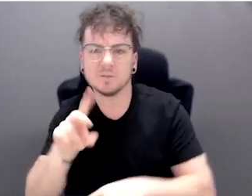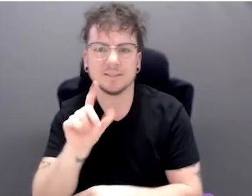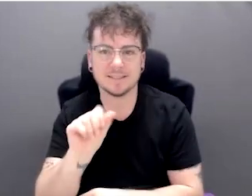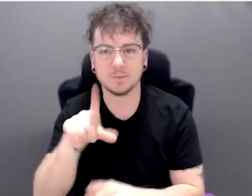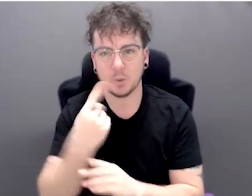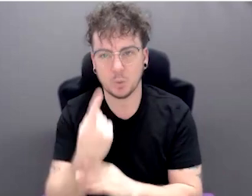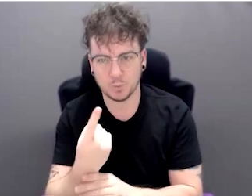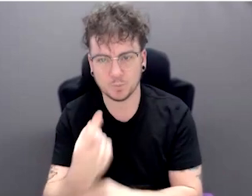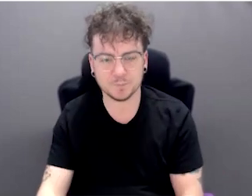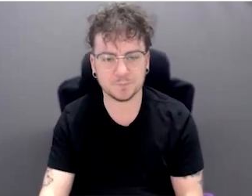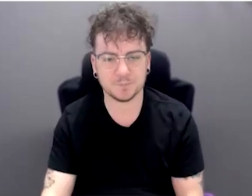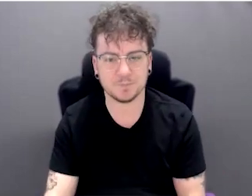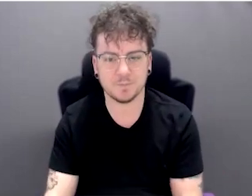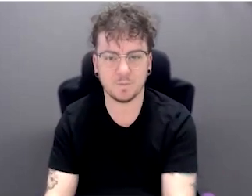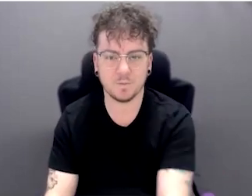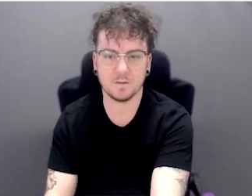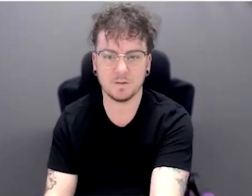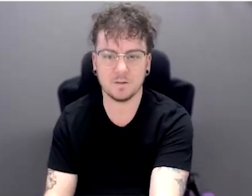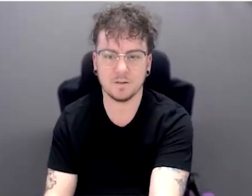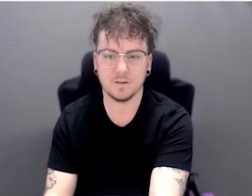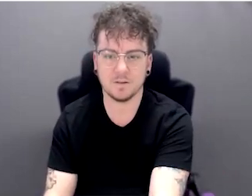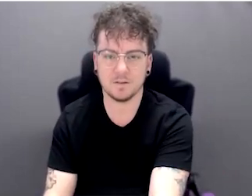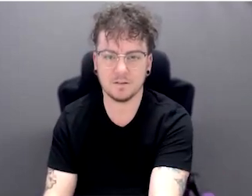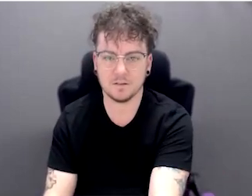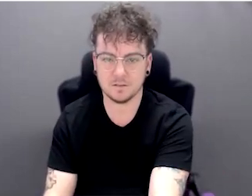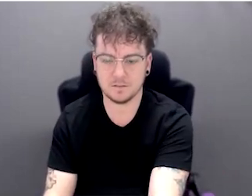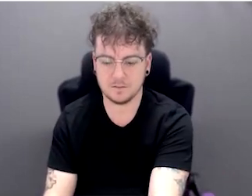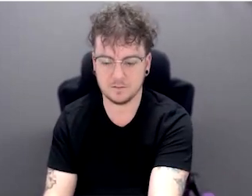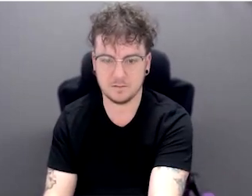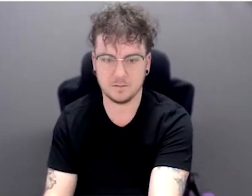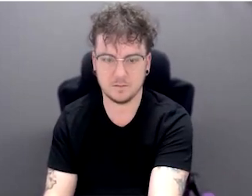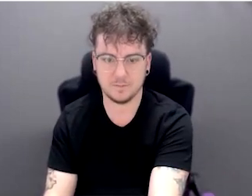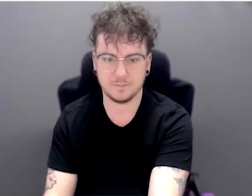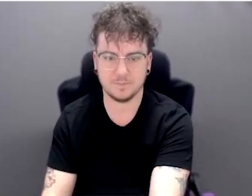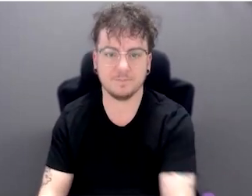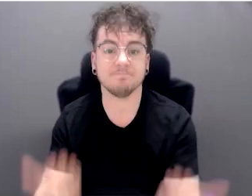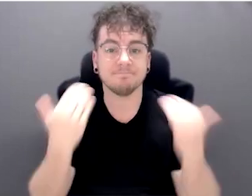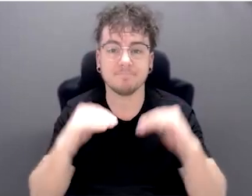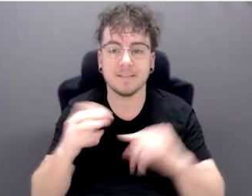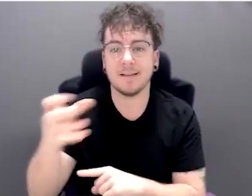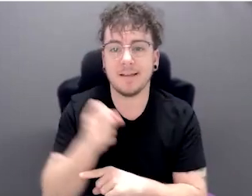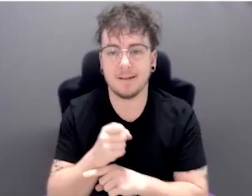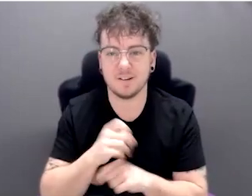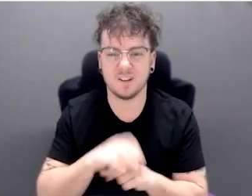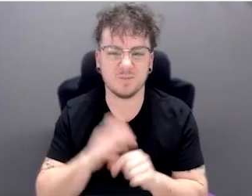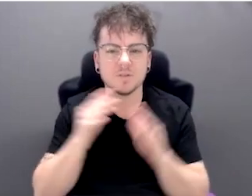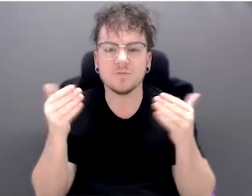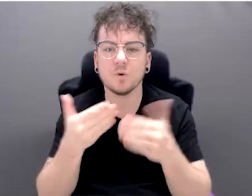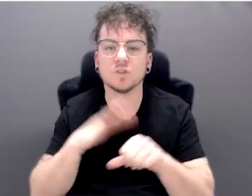The next component in the framework is hiring, which centered around workplace accommodations.